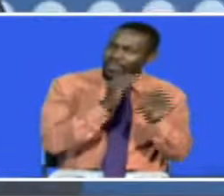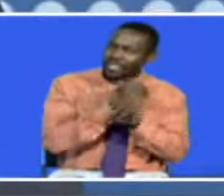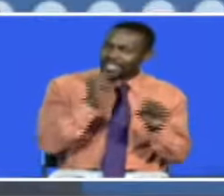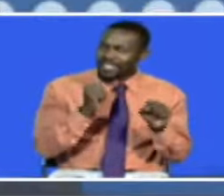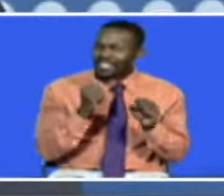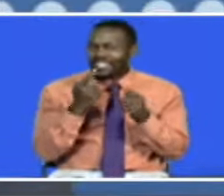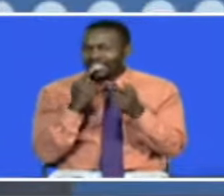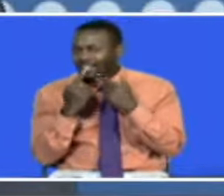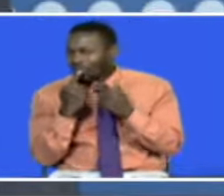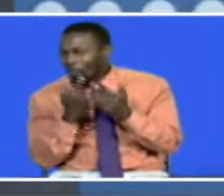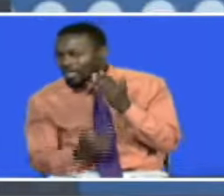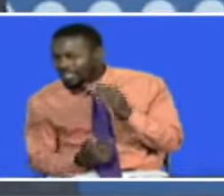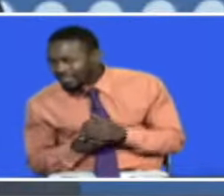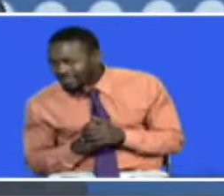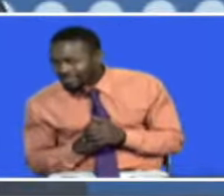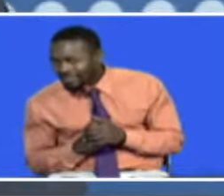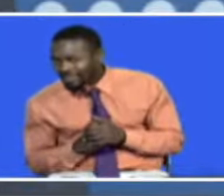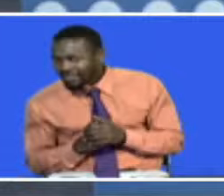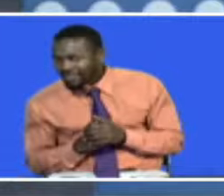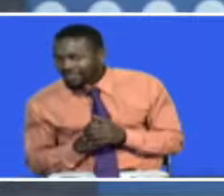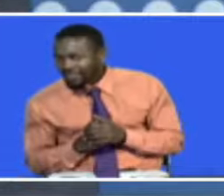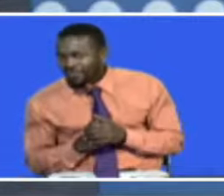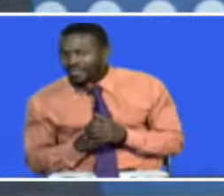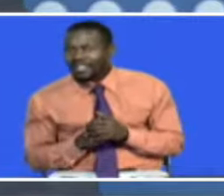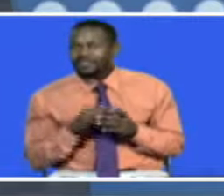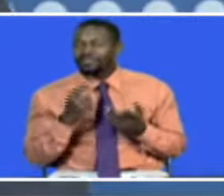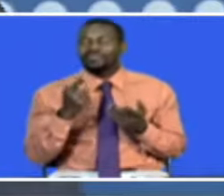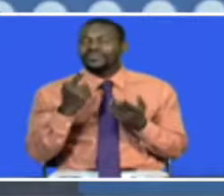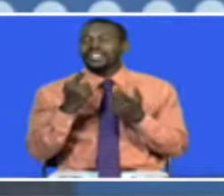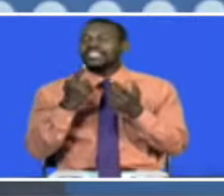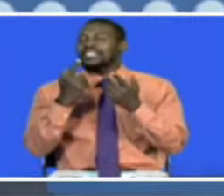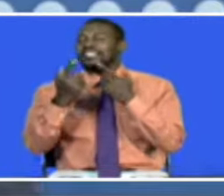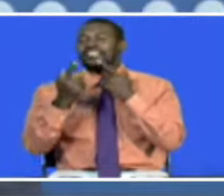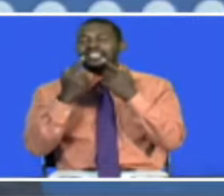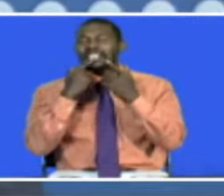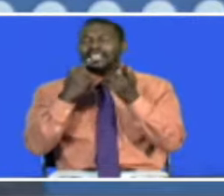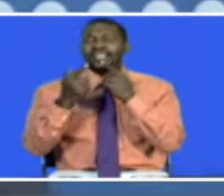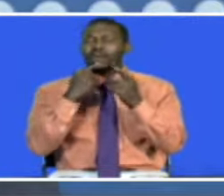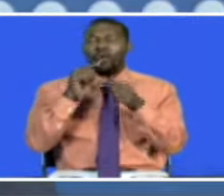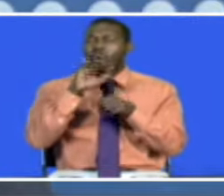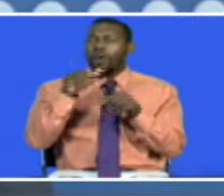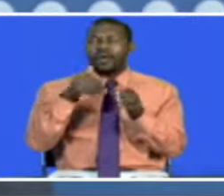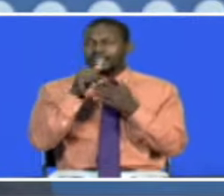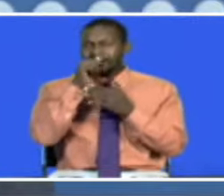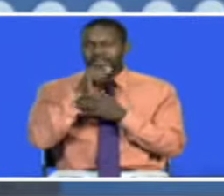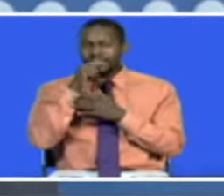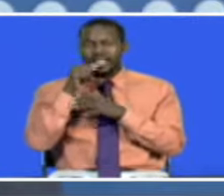time when, first, you are exposing the president and saying he